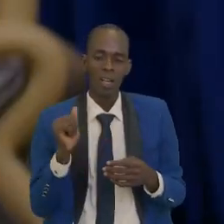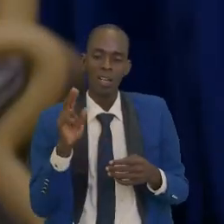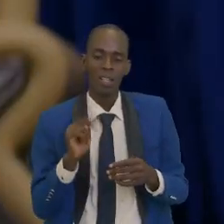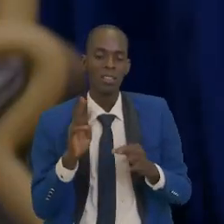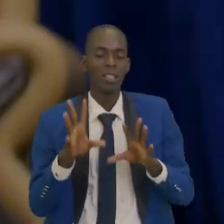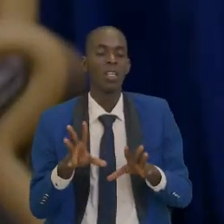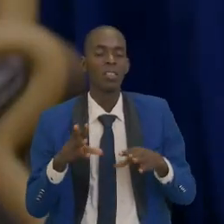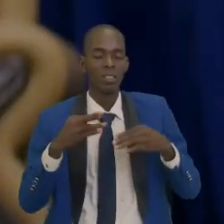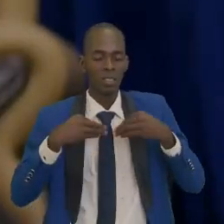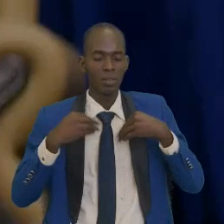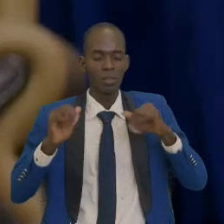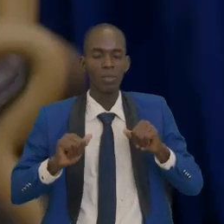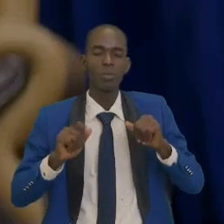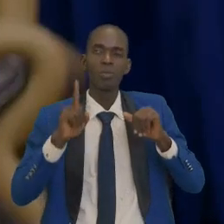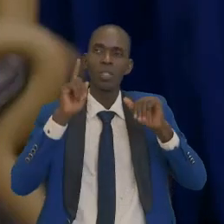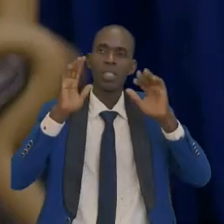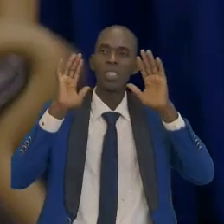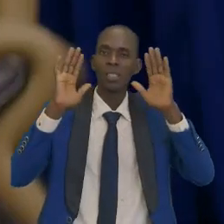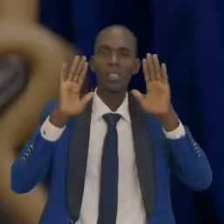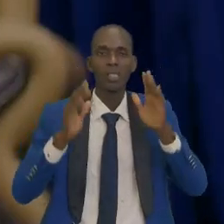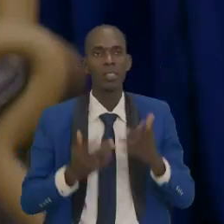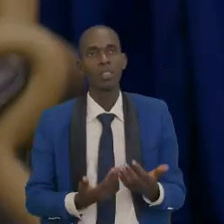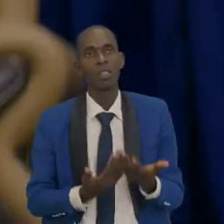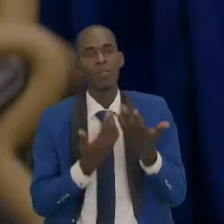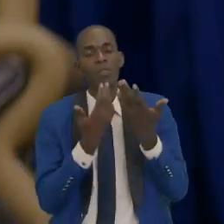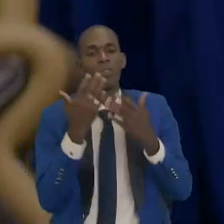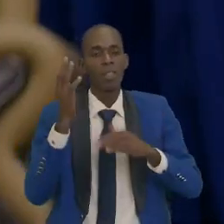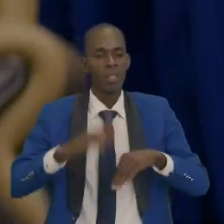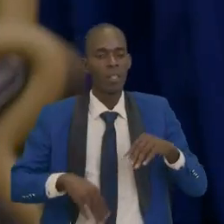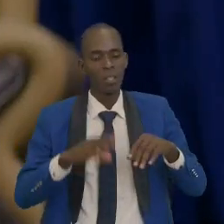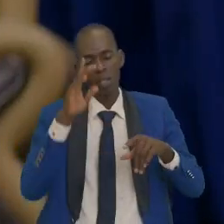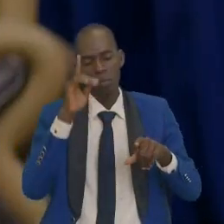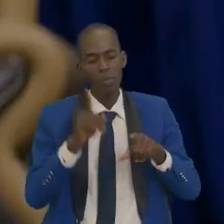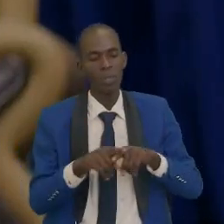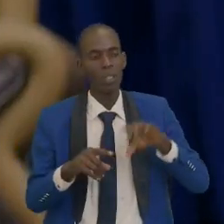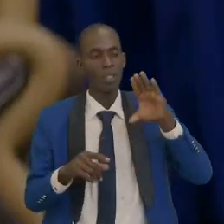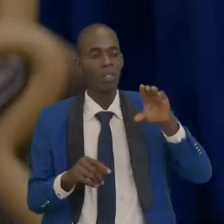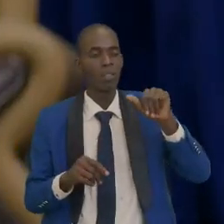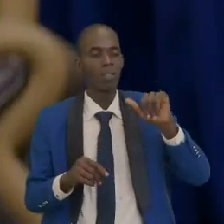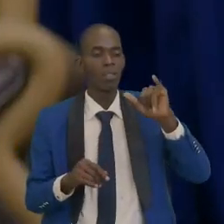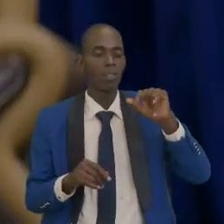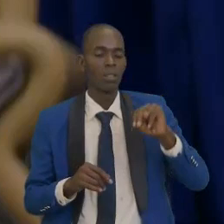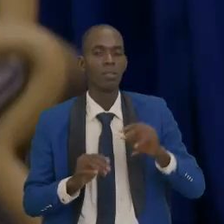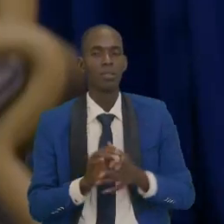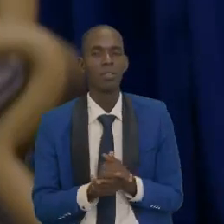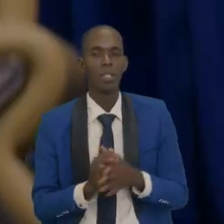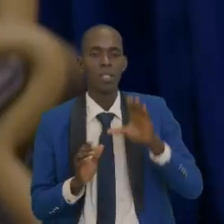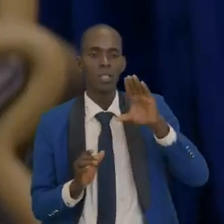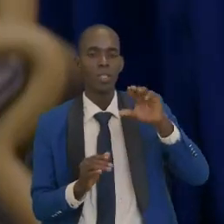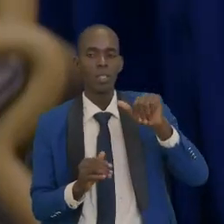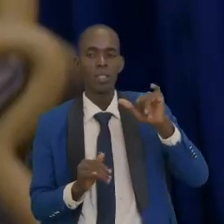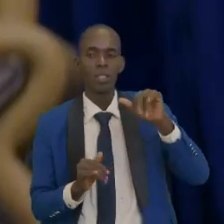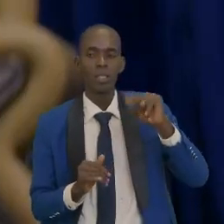sacrifice than Cain than cave was